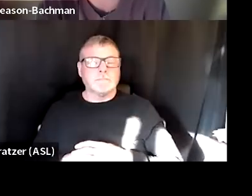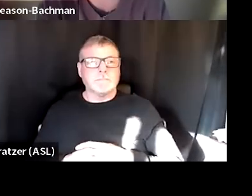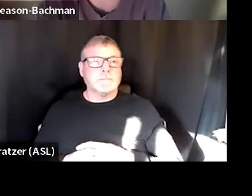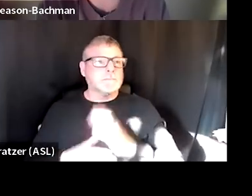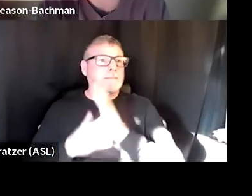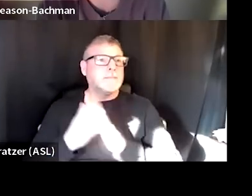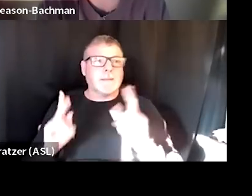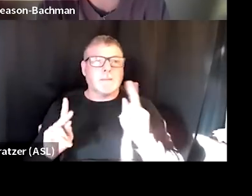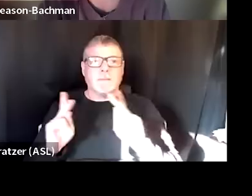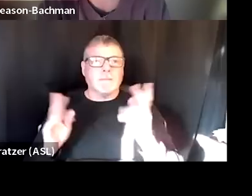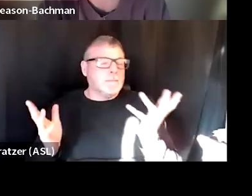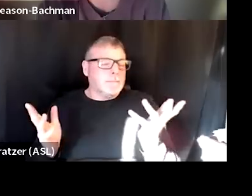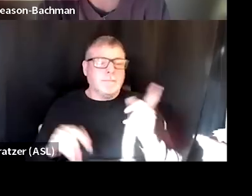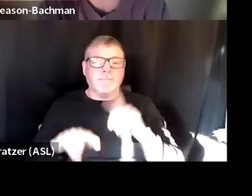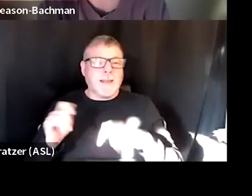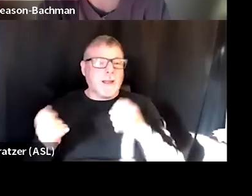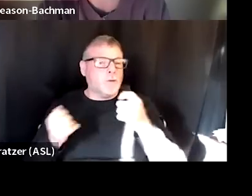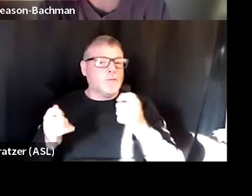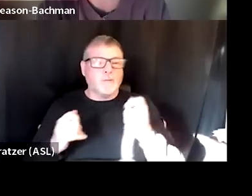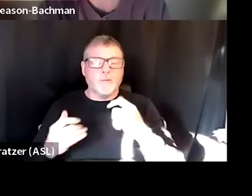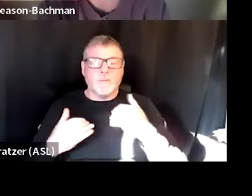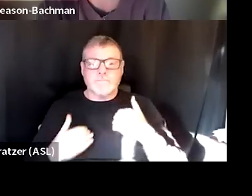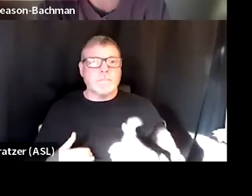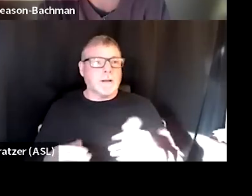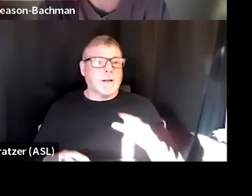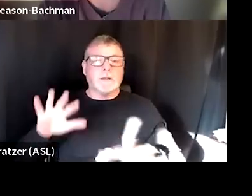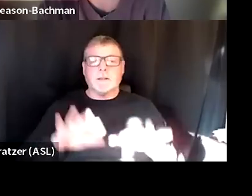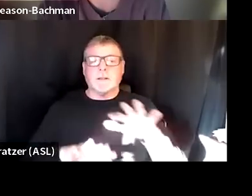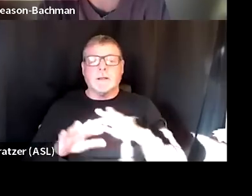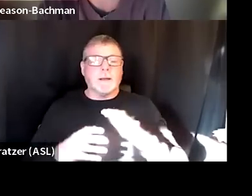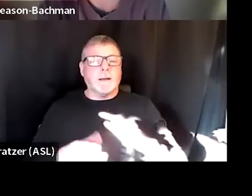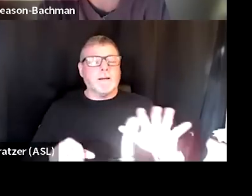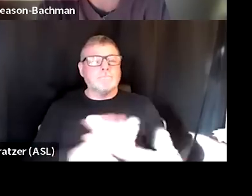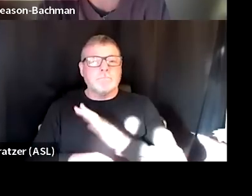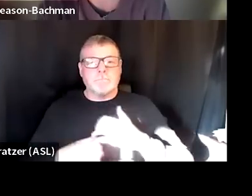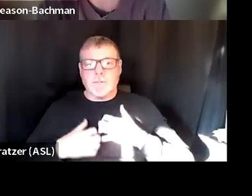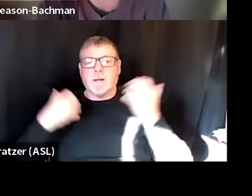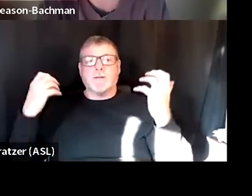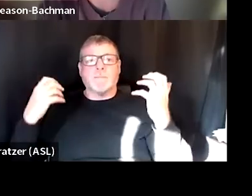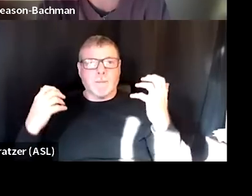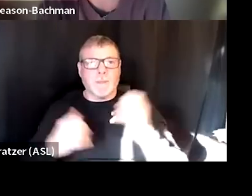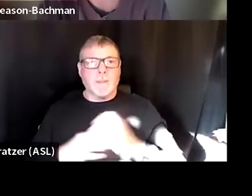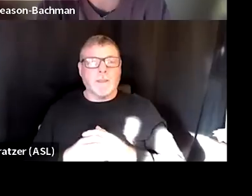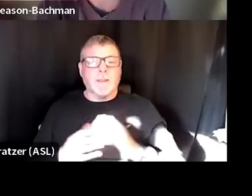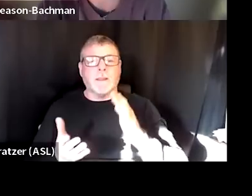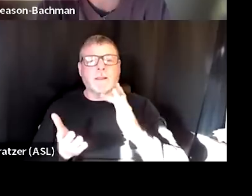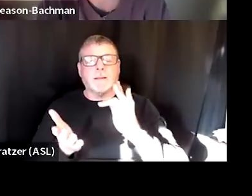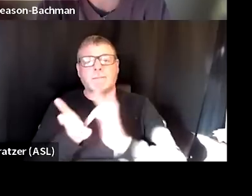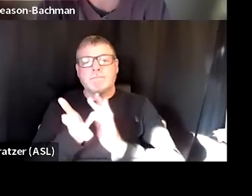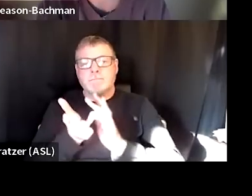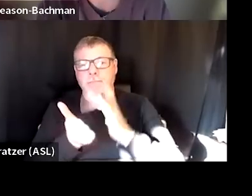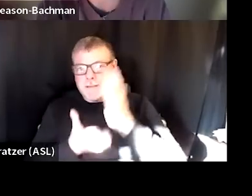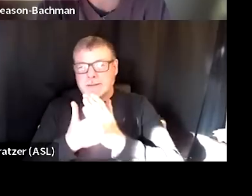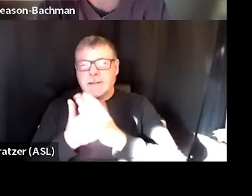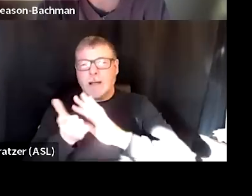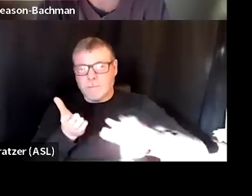people out there that just can't control their body movements at all. And it's just built up anger. It's built up, they've been off their meds, they've been off of things like